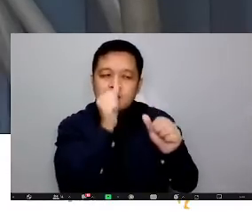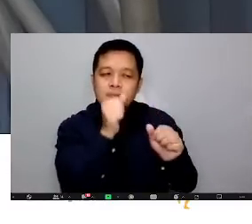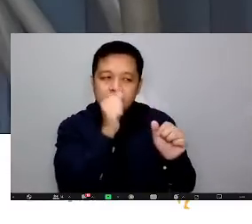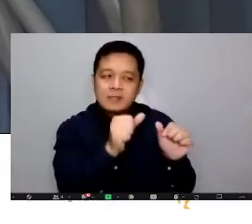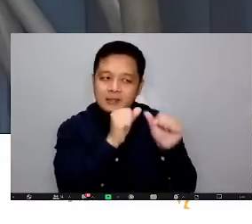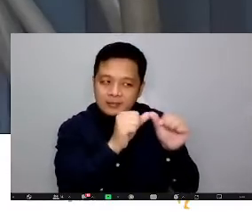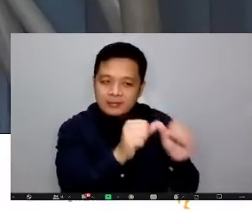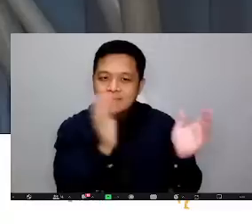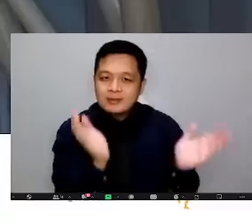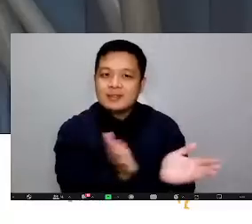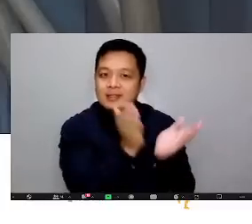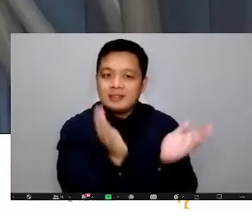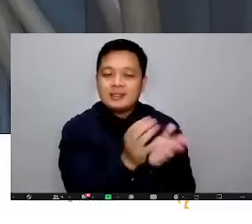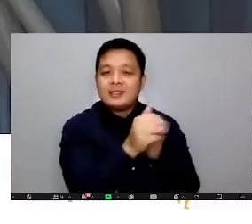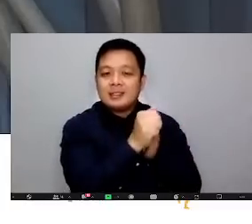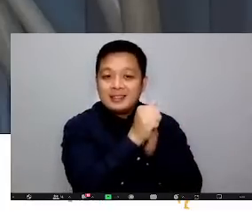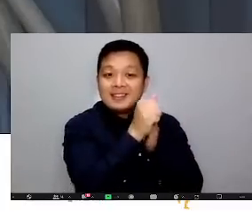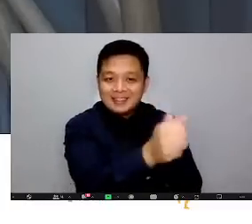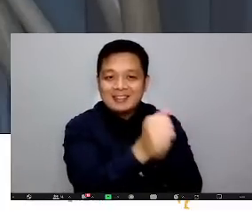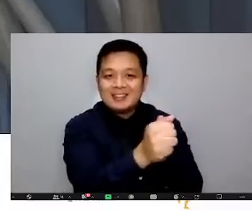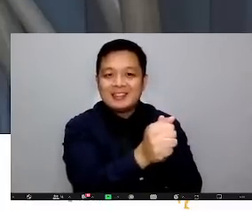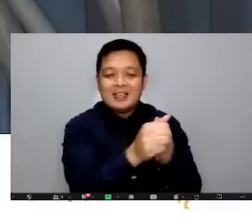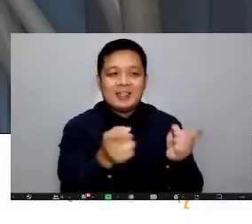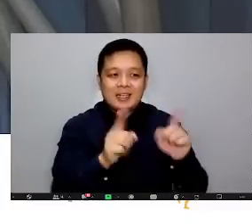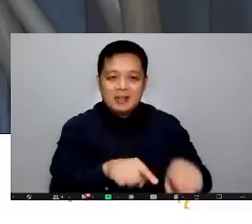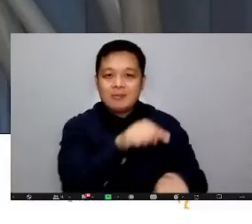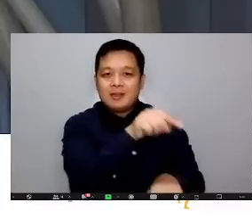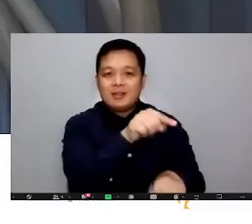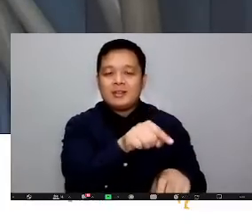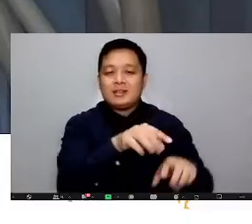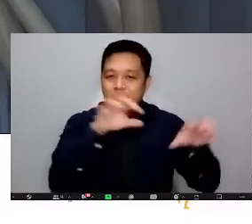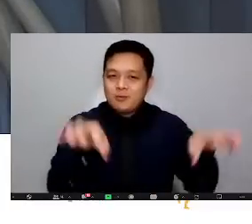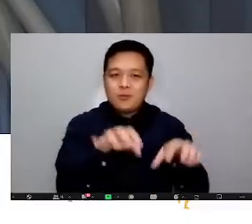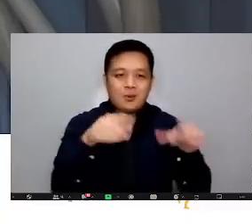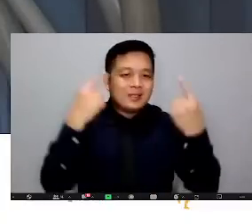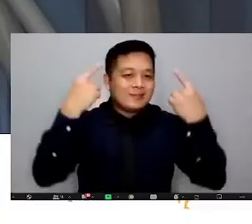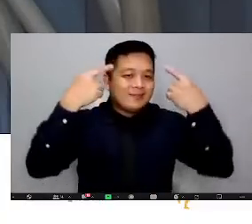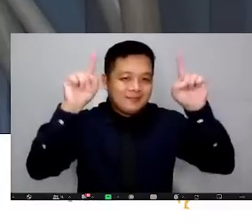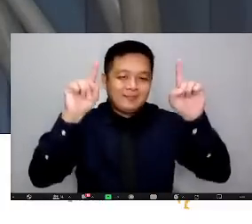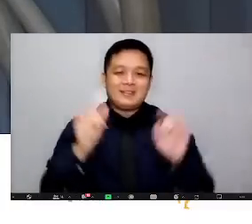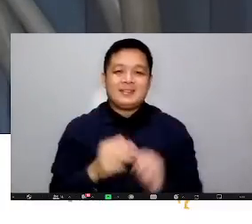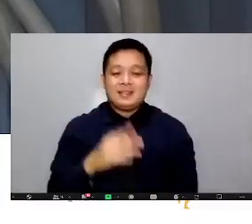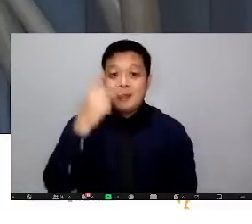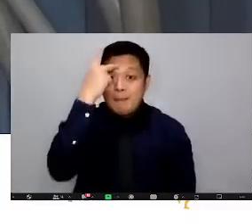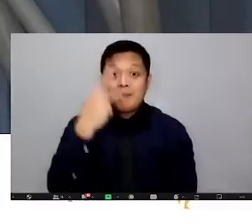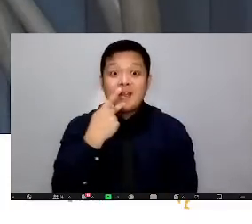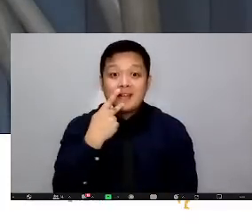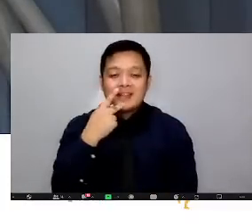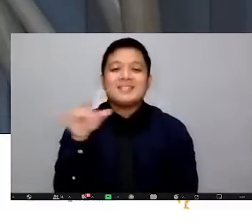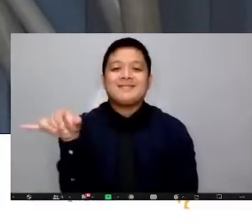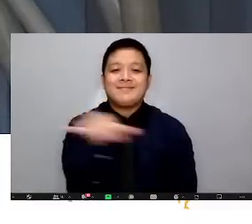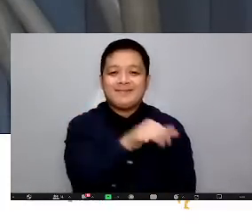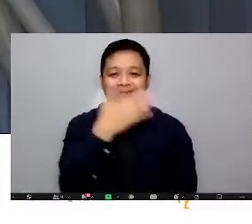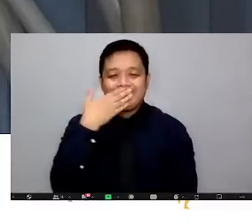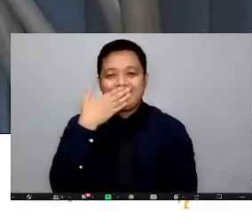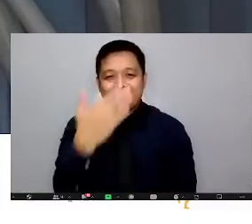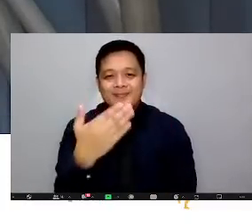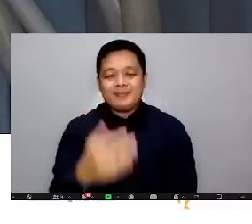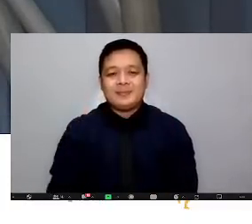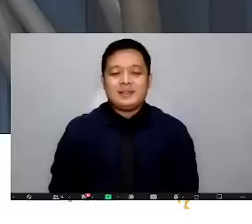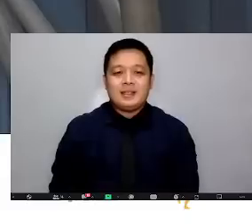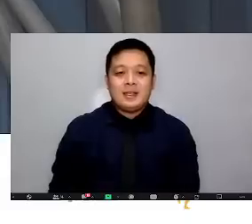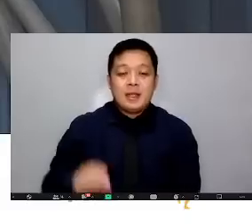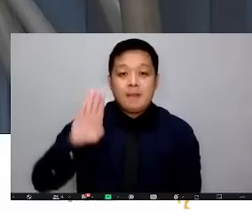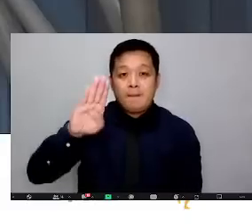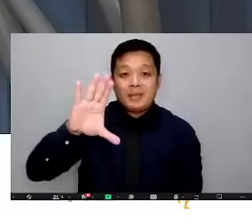entries. Thank you as well to your parents. In behalf of the Bureau of Curriculum Development, I